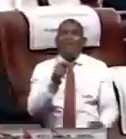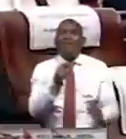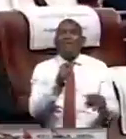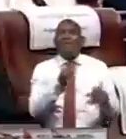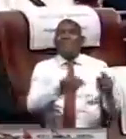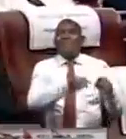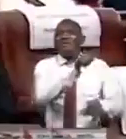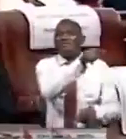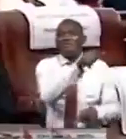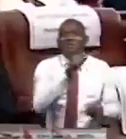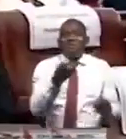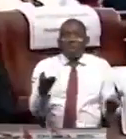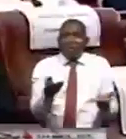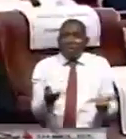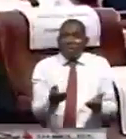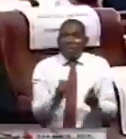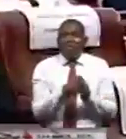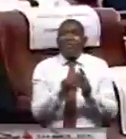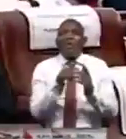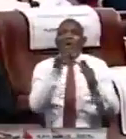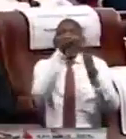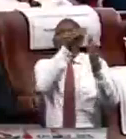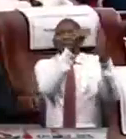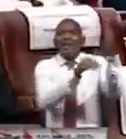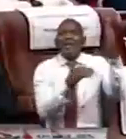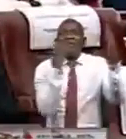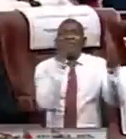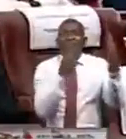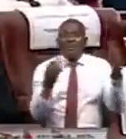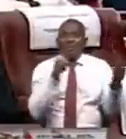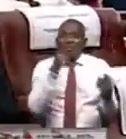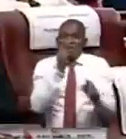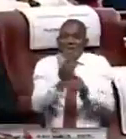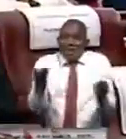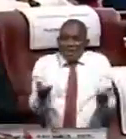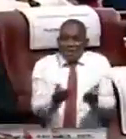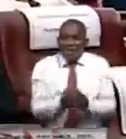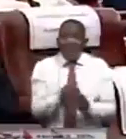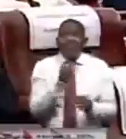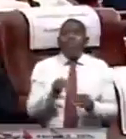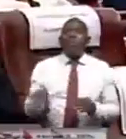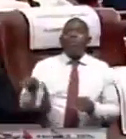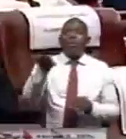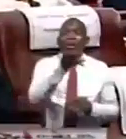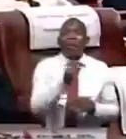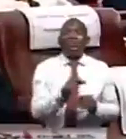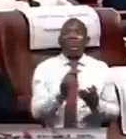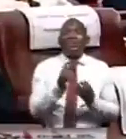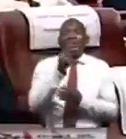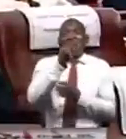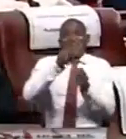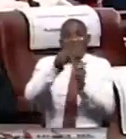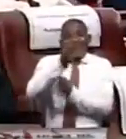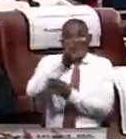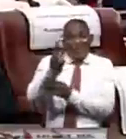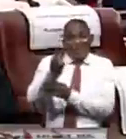completely, because we are not yet at the point of order of speeches. We are not yet at that point. So if all that 36